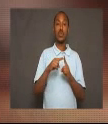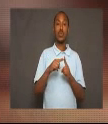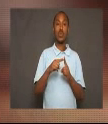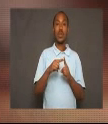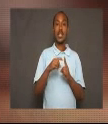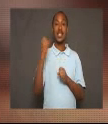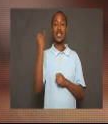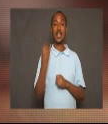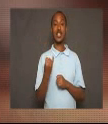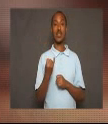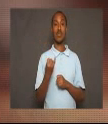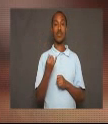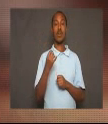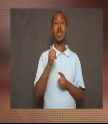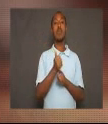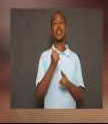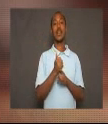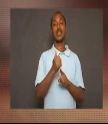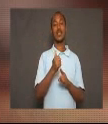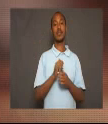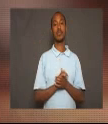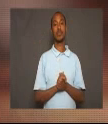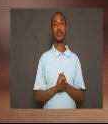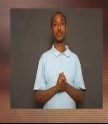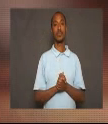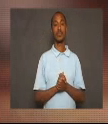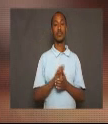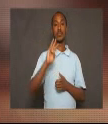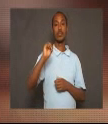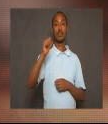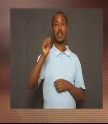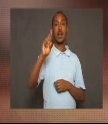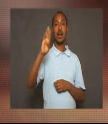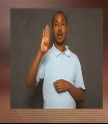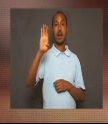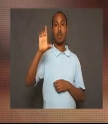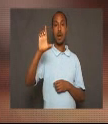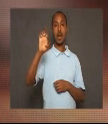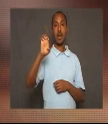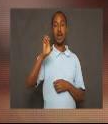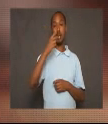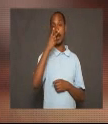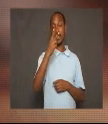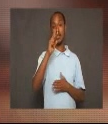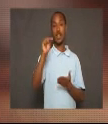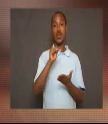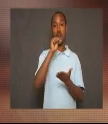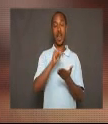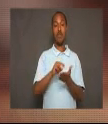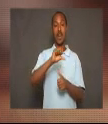of metal atoms. The marbles represent the nuclei of the